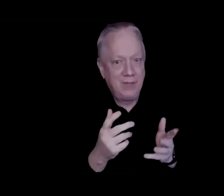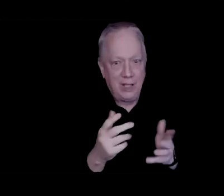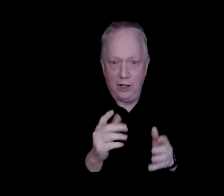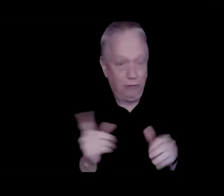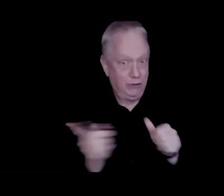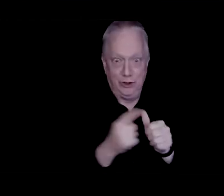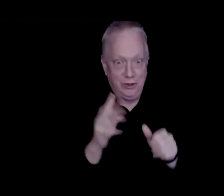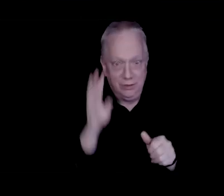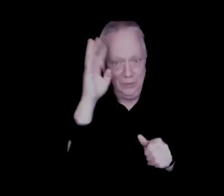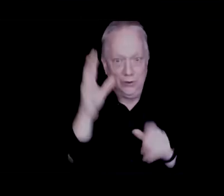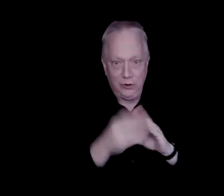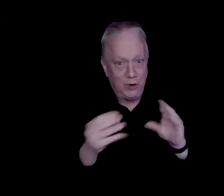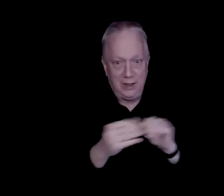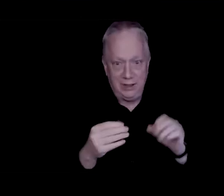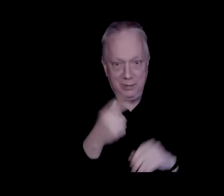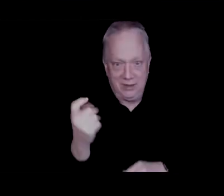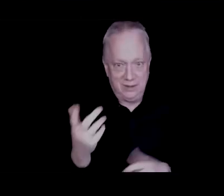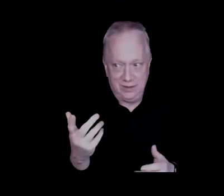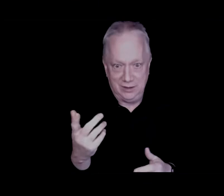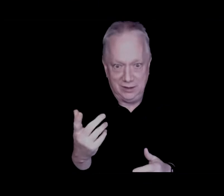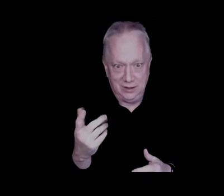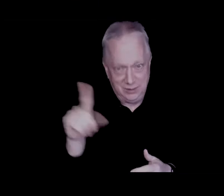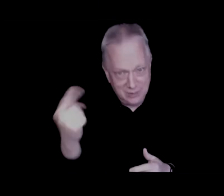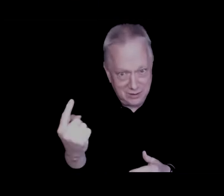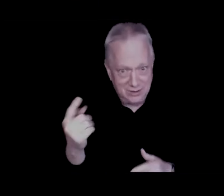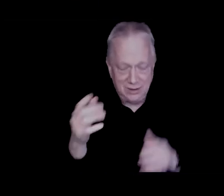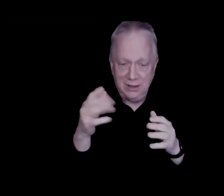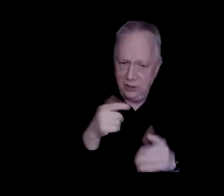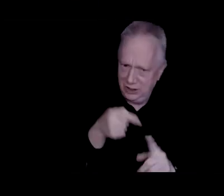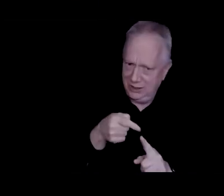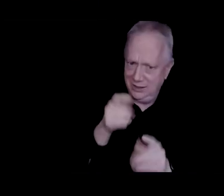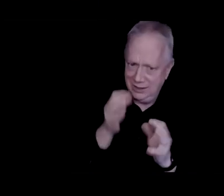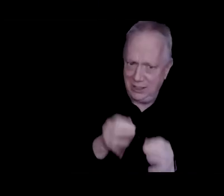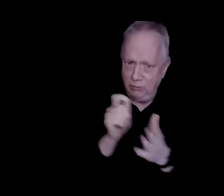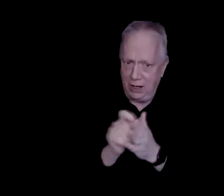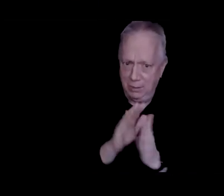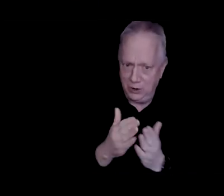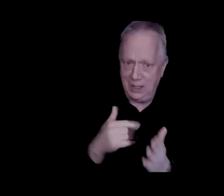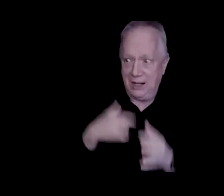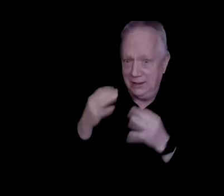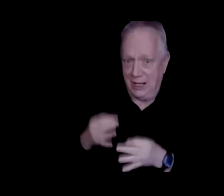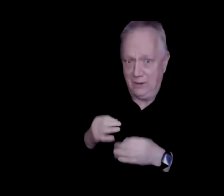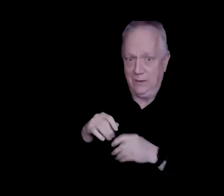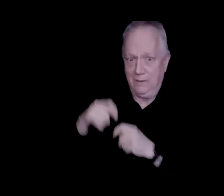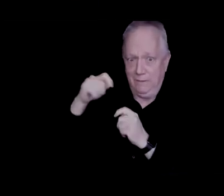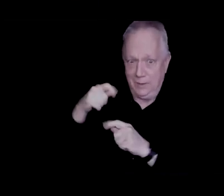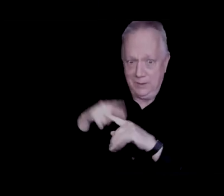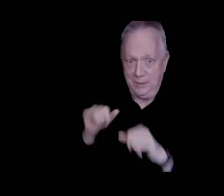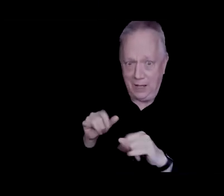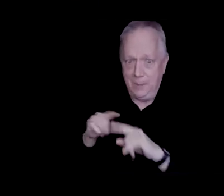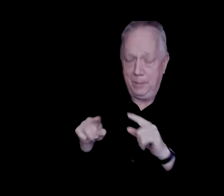original story, because she decided to write a book and I decided to do a film. But